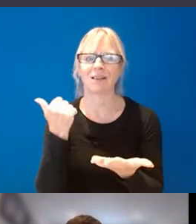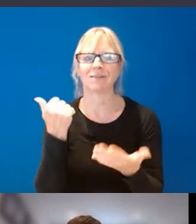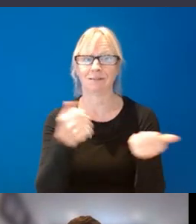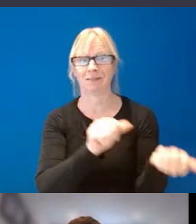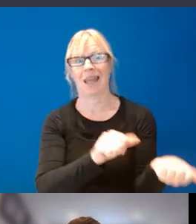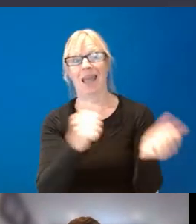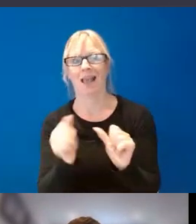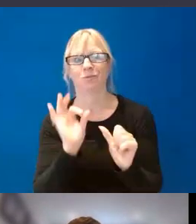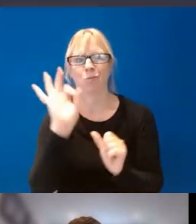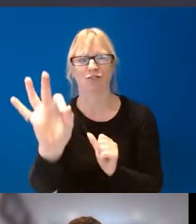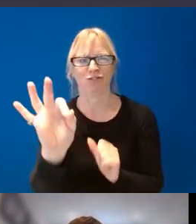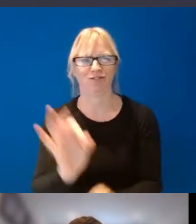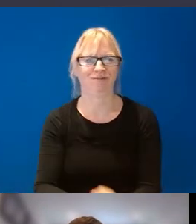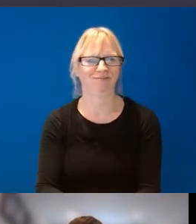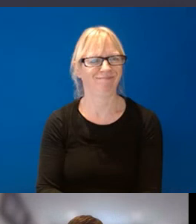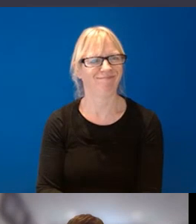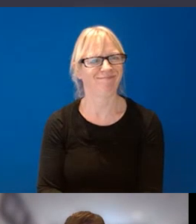on?